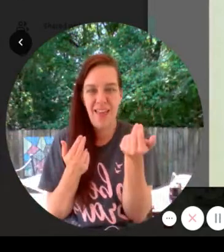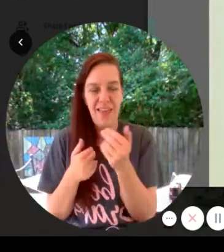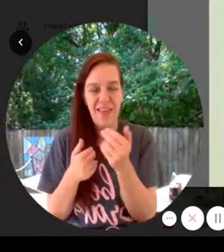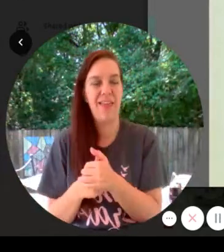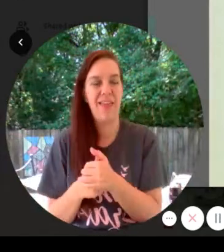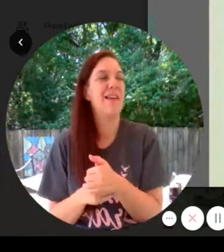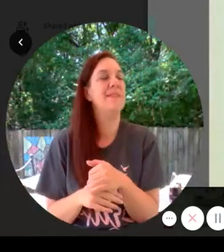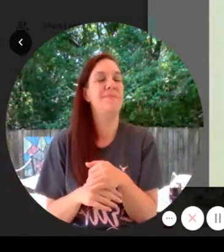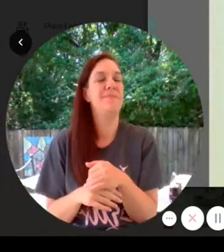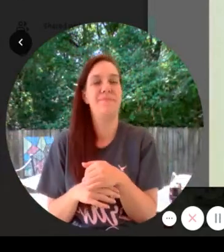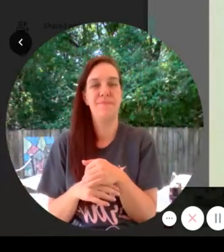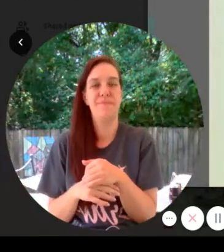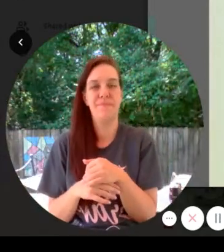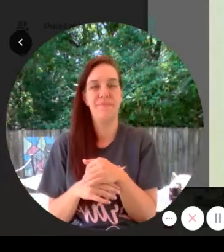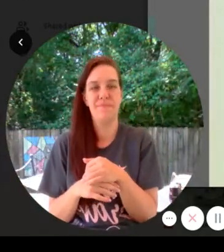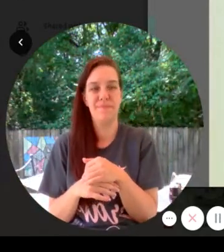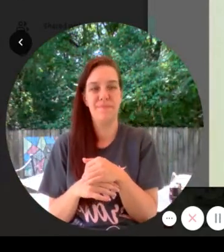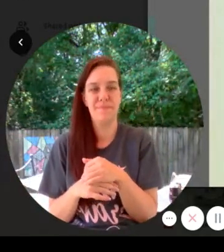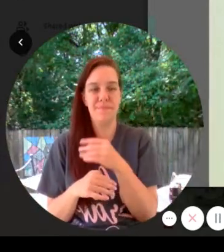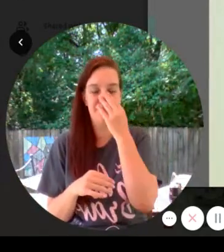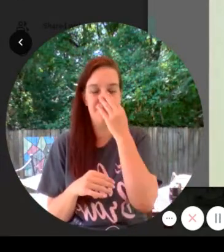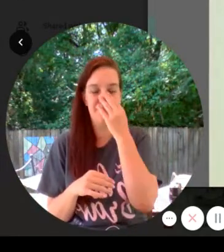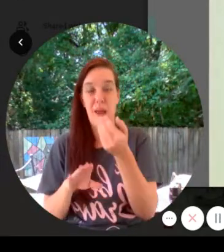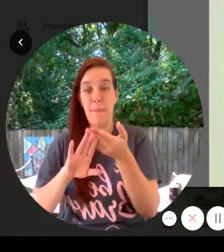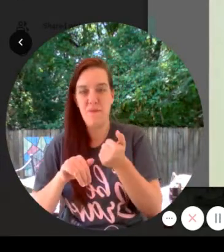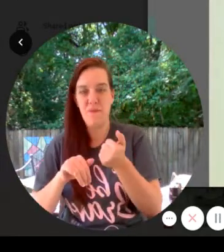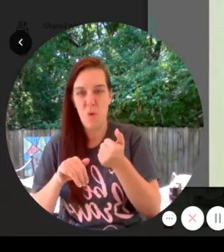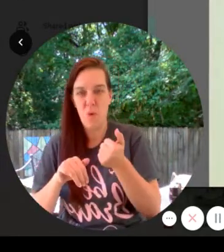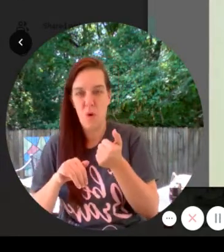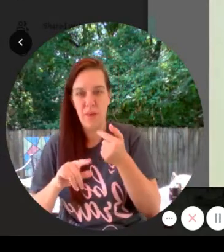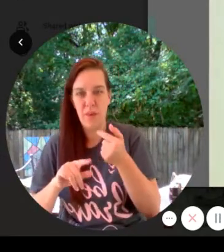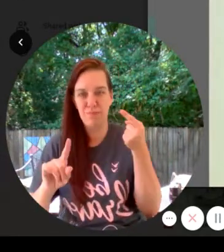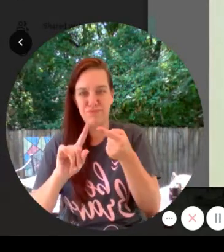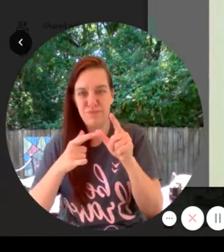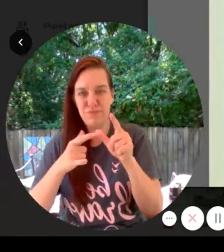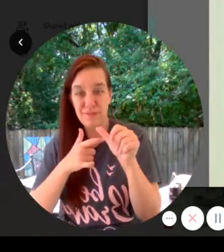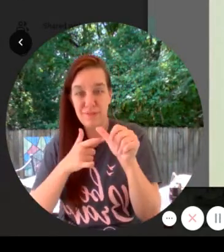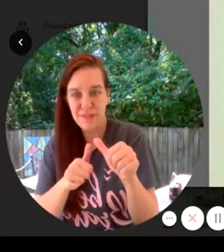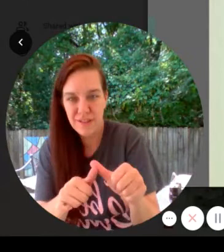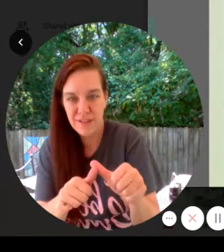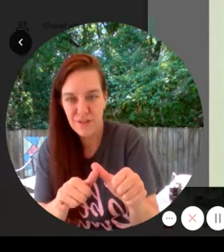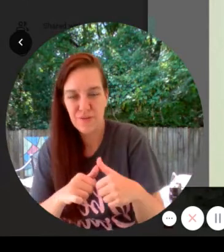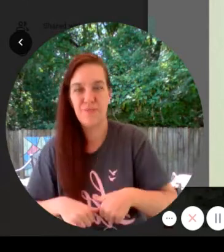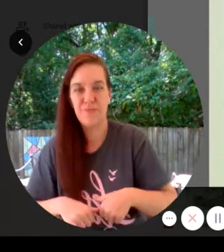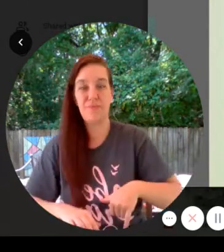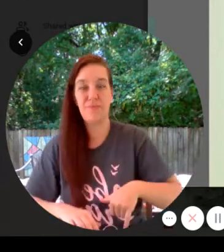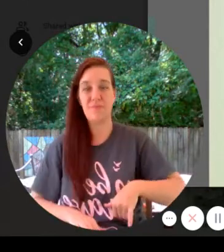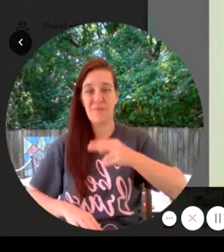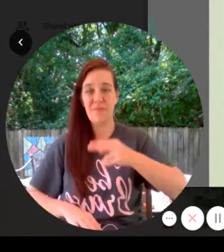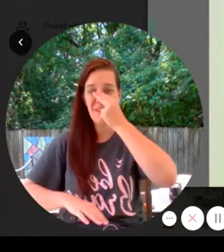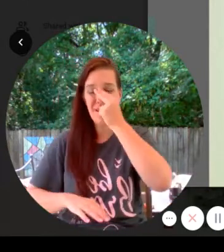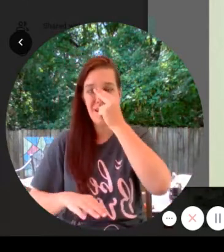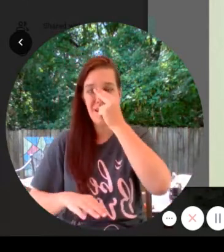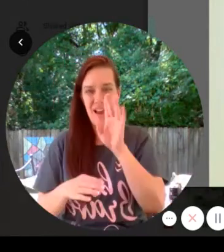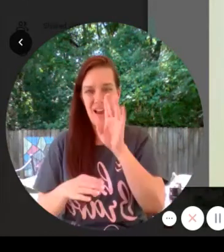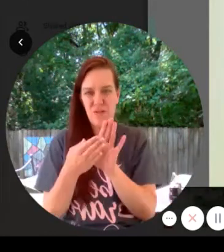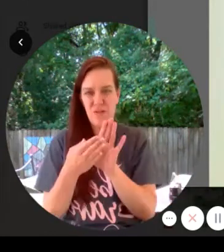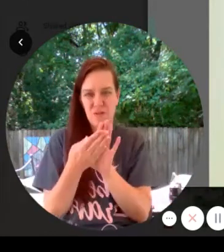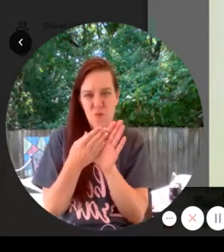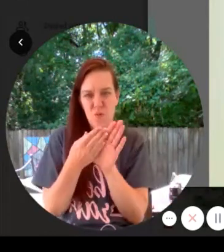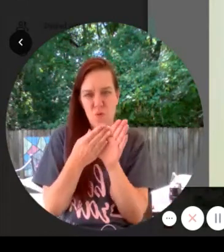seconds before the mission continued. Niles curved the shim around